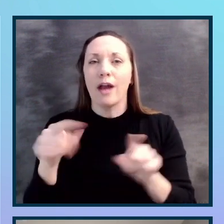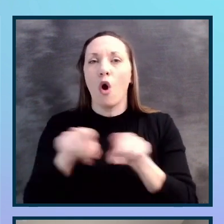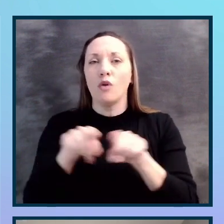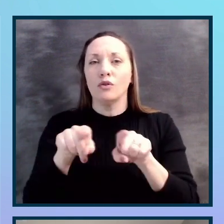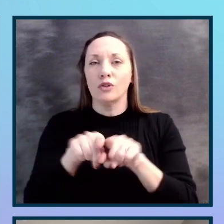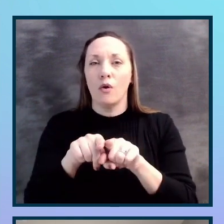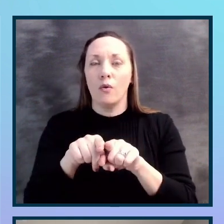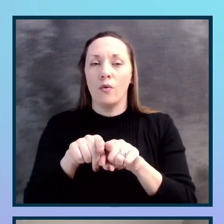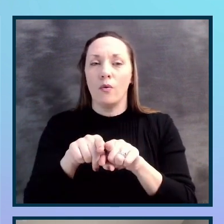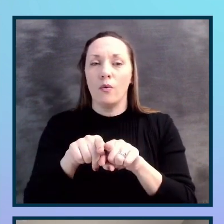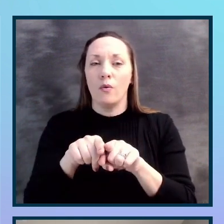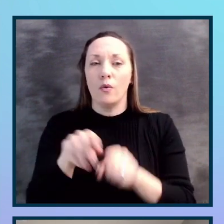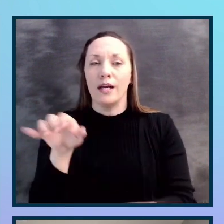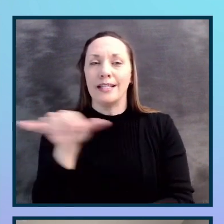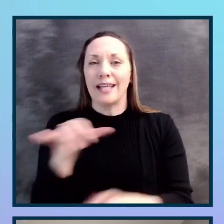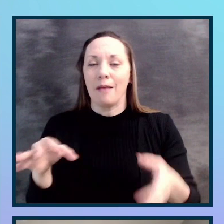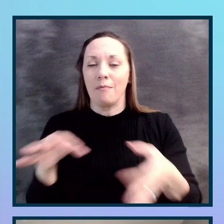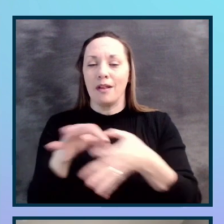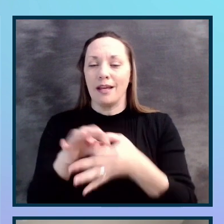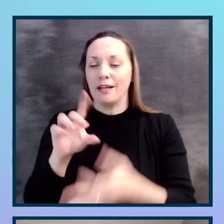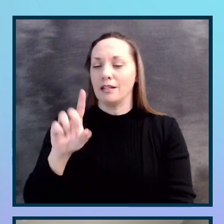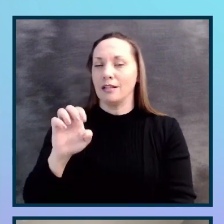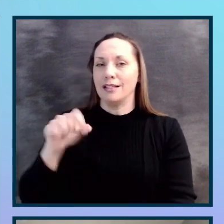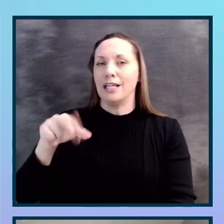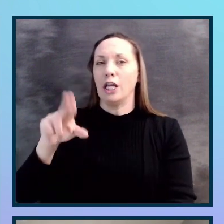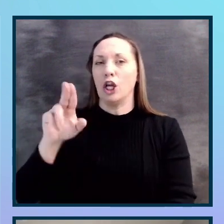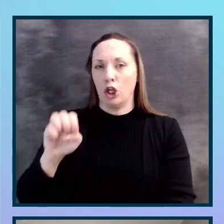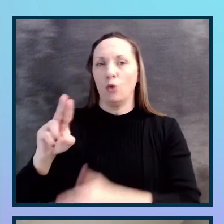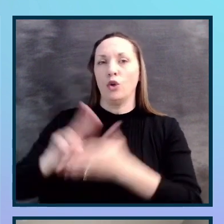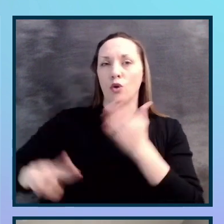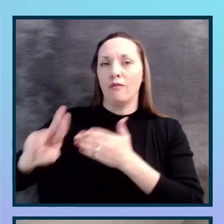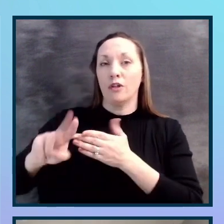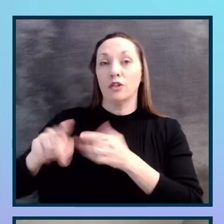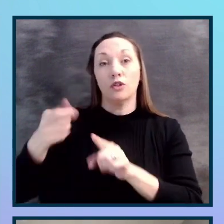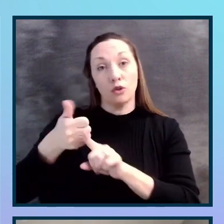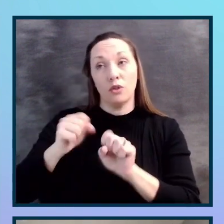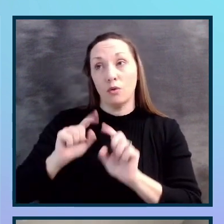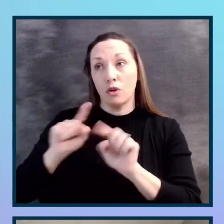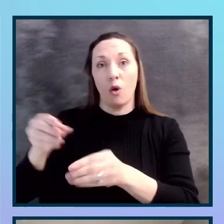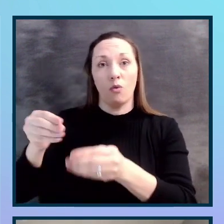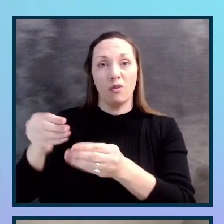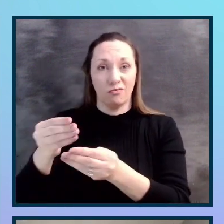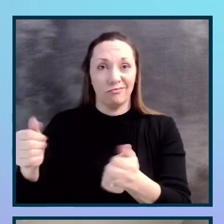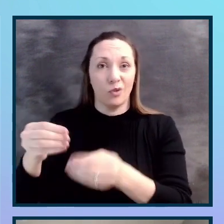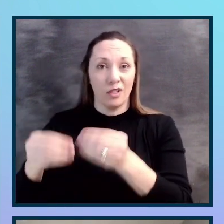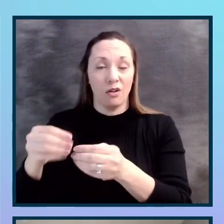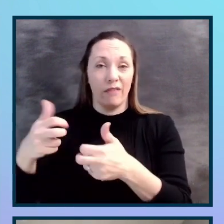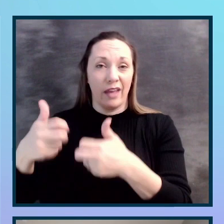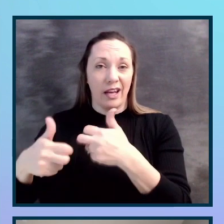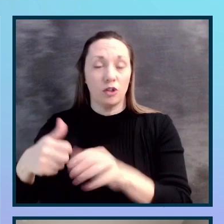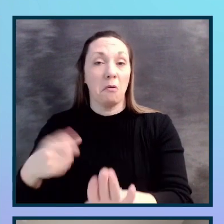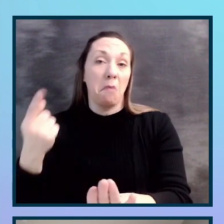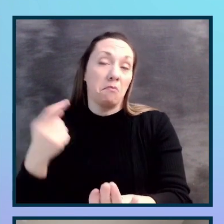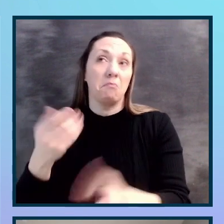also same link to our Deque University, so you can actually go and resolve this issue. But let's say I don't